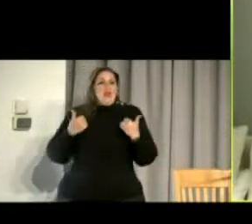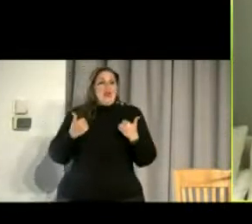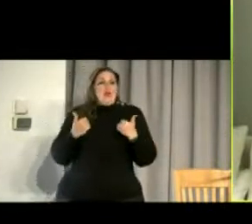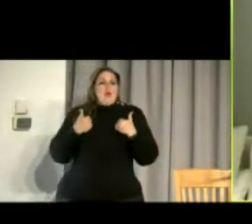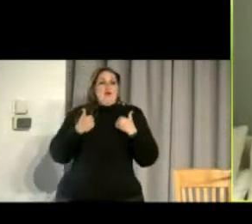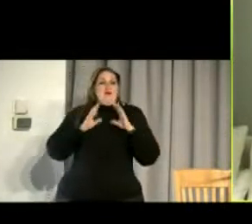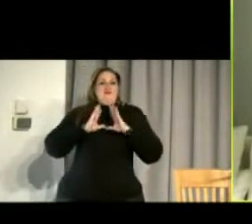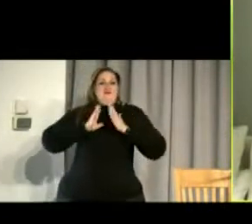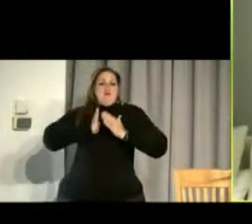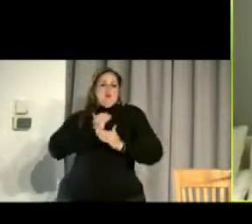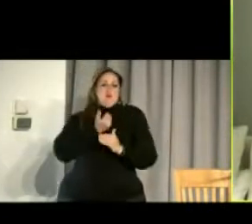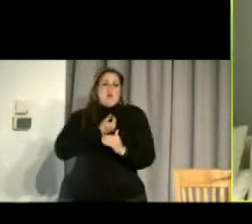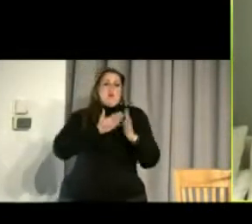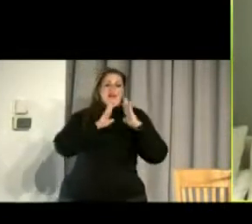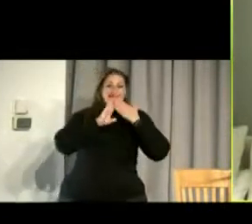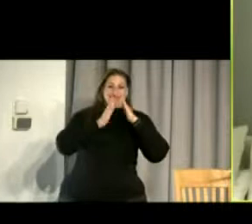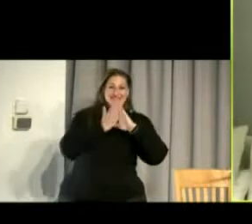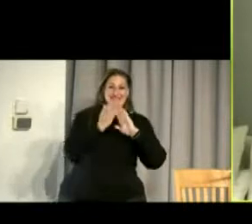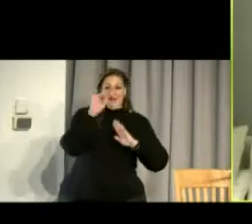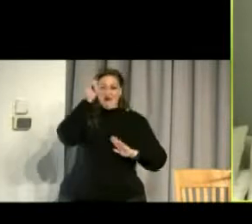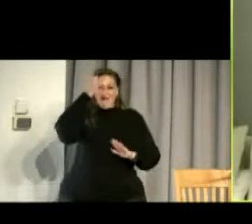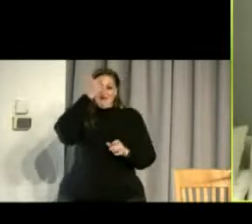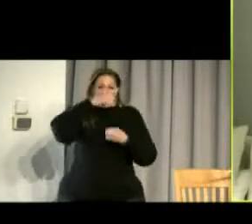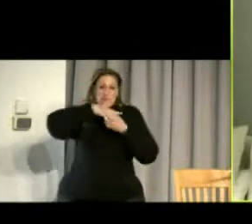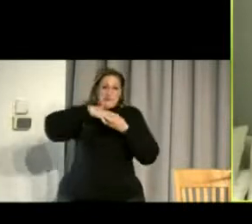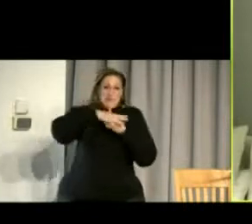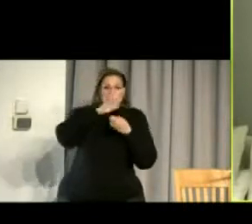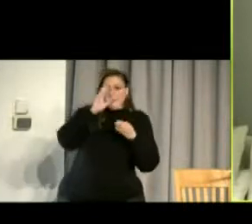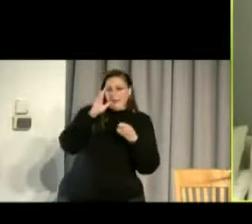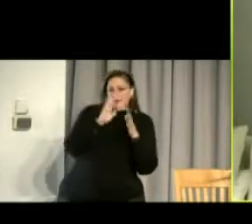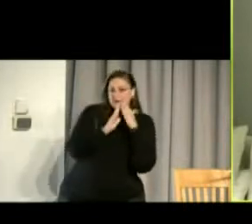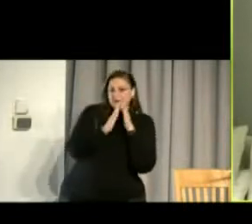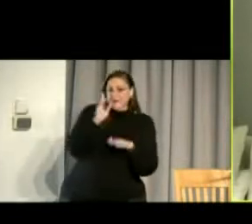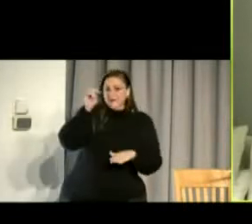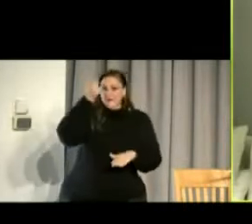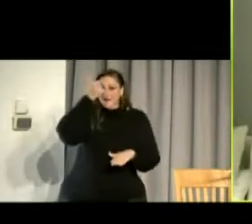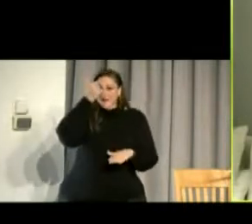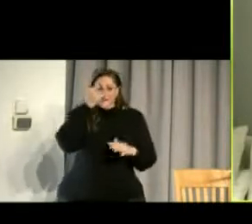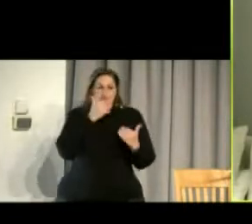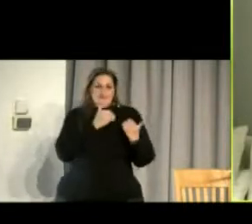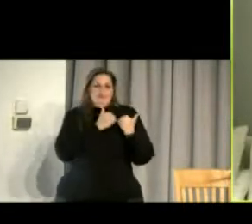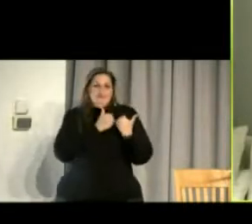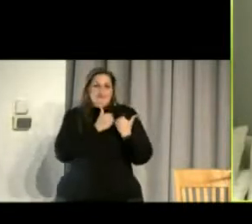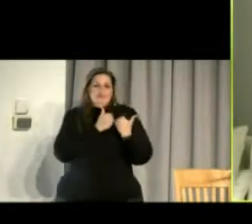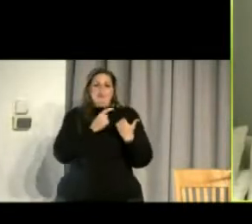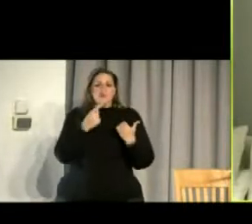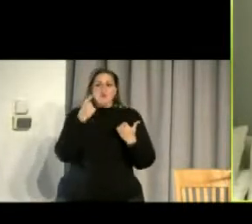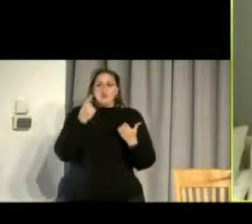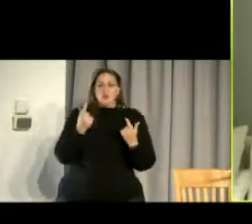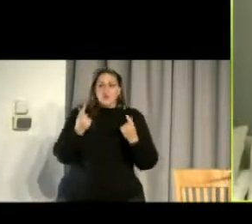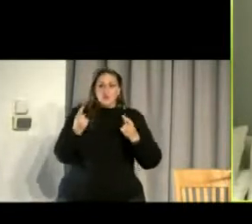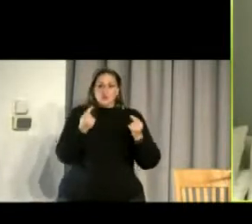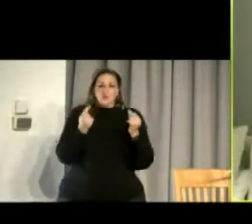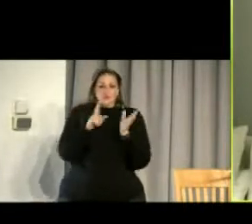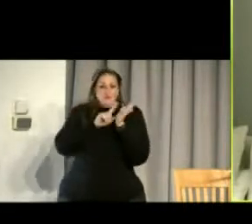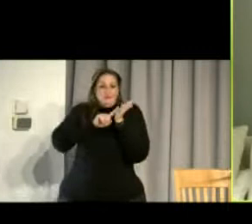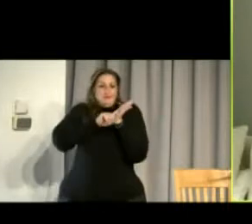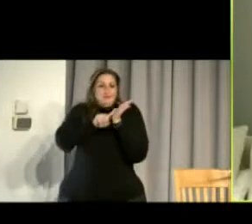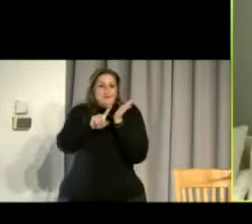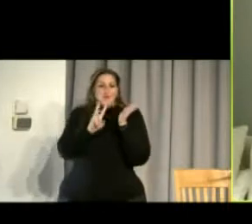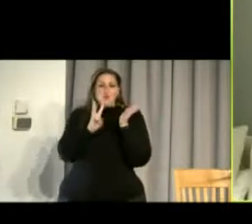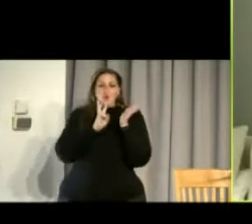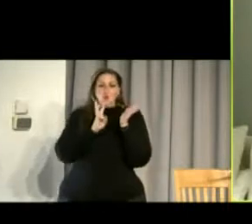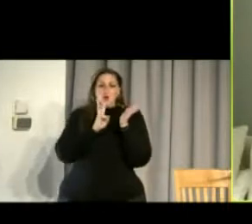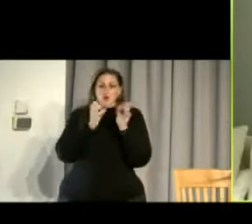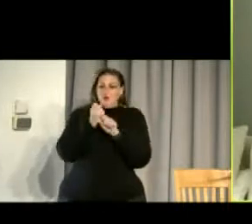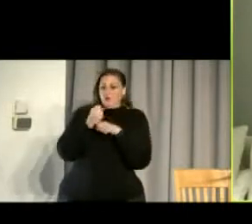our city government, our local city government is very responsible in terms of constantly working with the EPA to check the water to